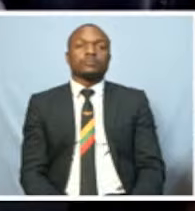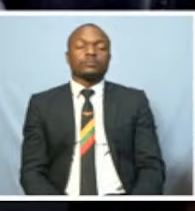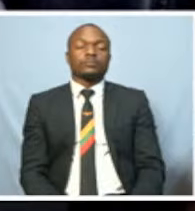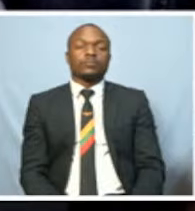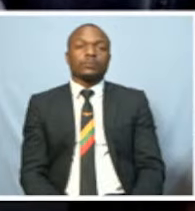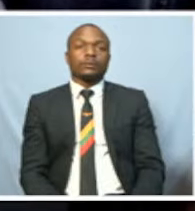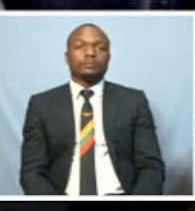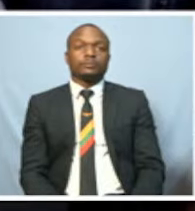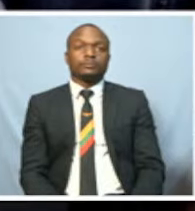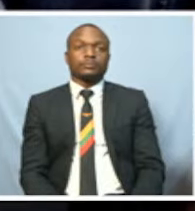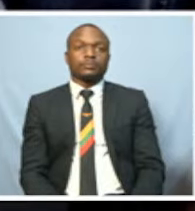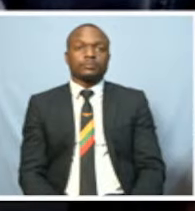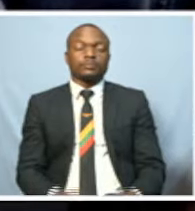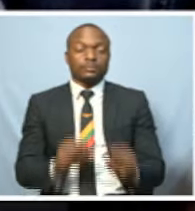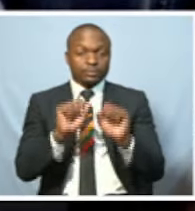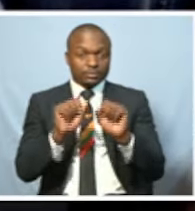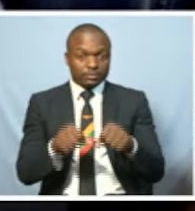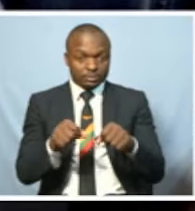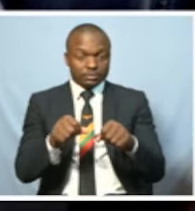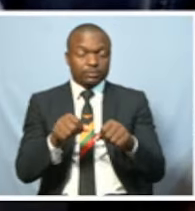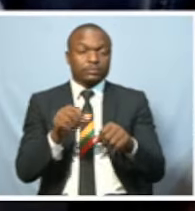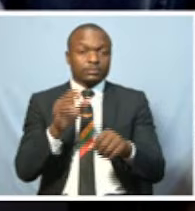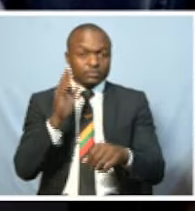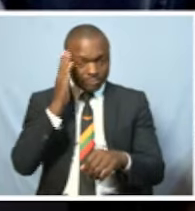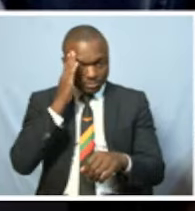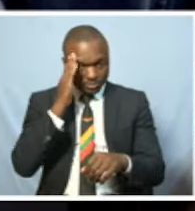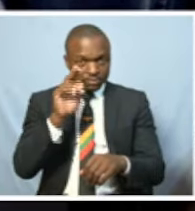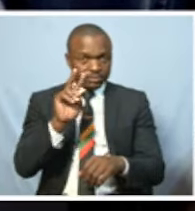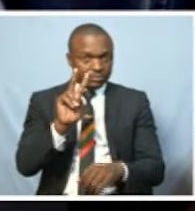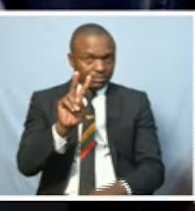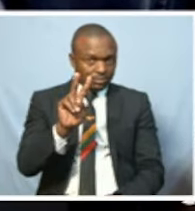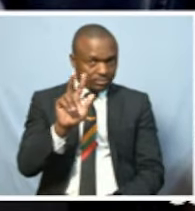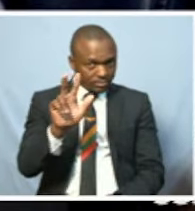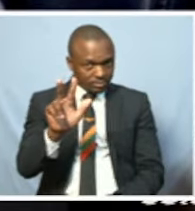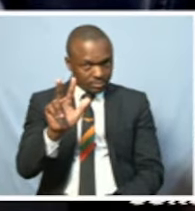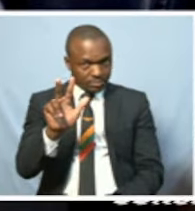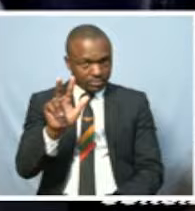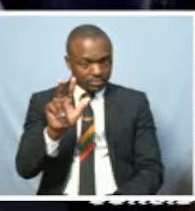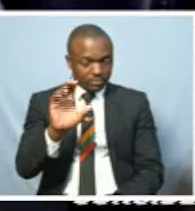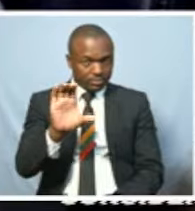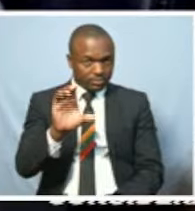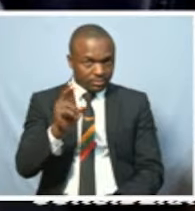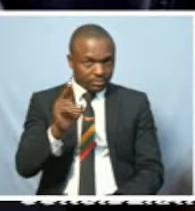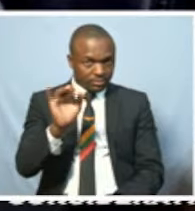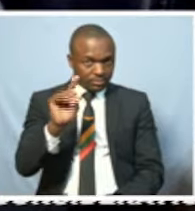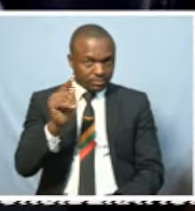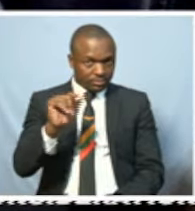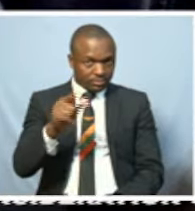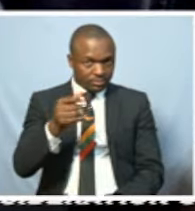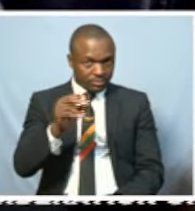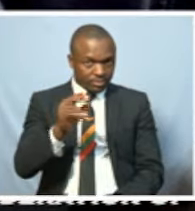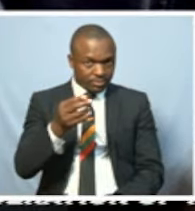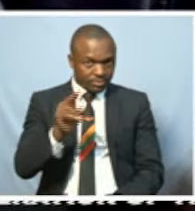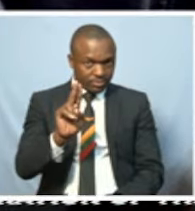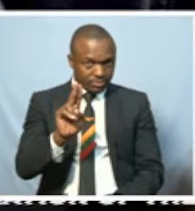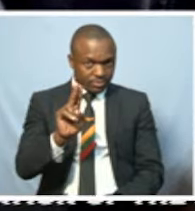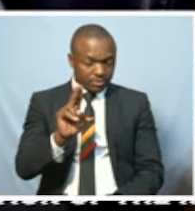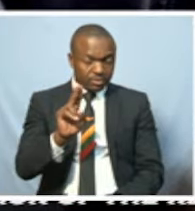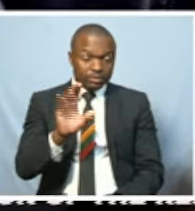especially, let me just find out on 203, the Chitambuli Chisasa Road,